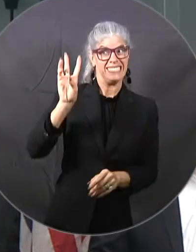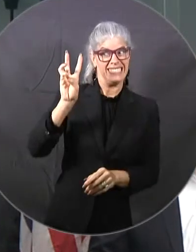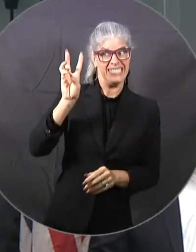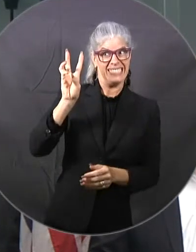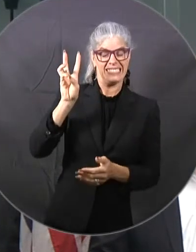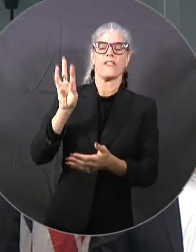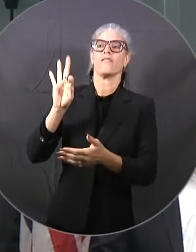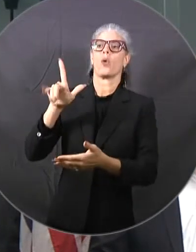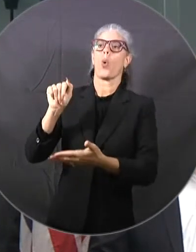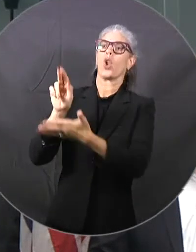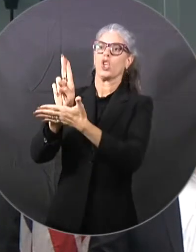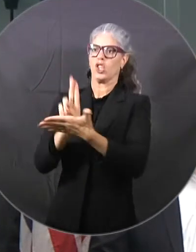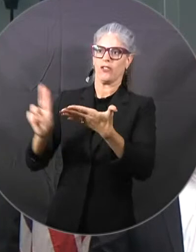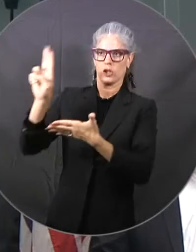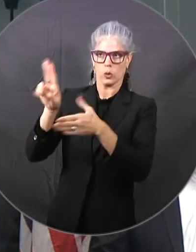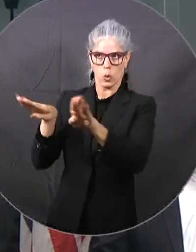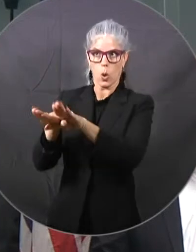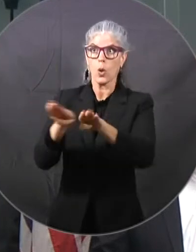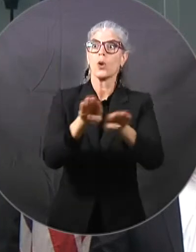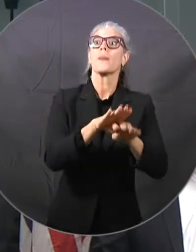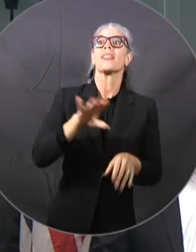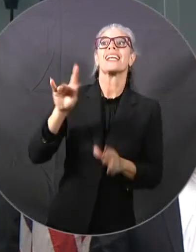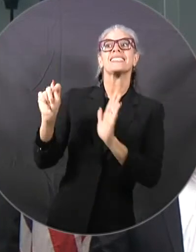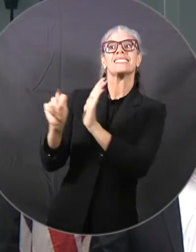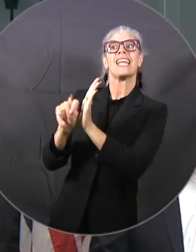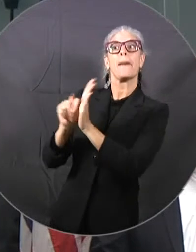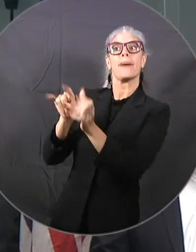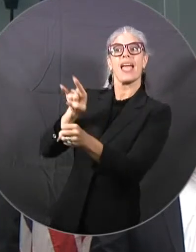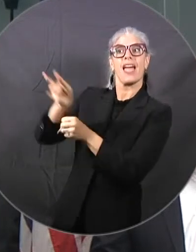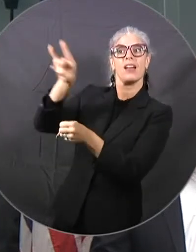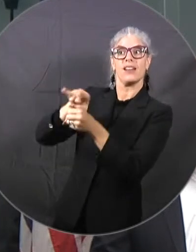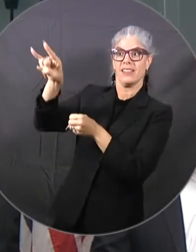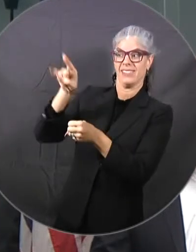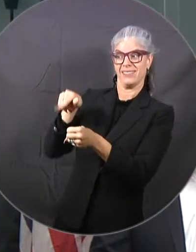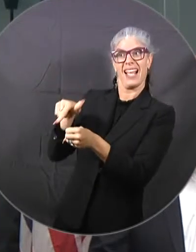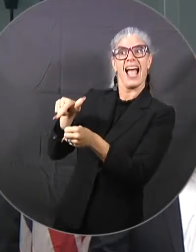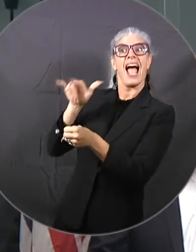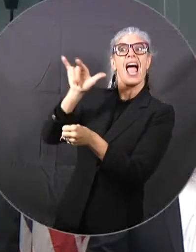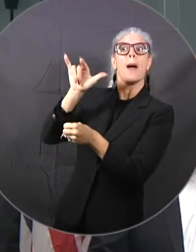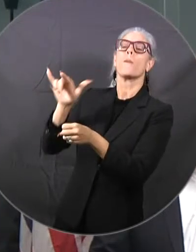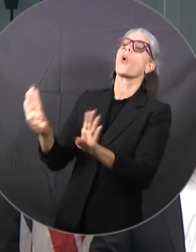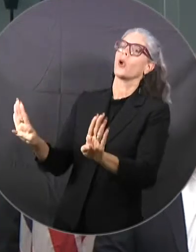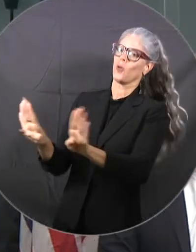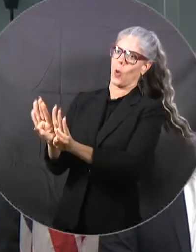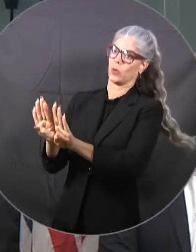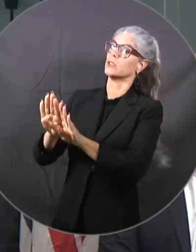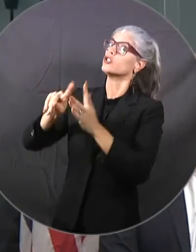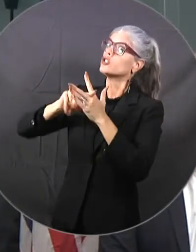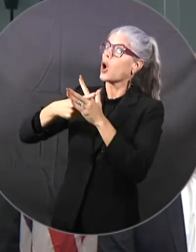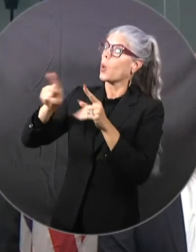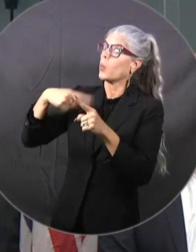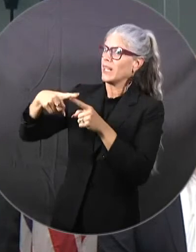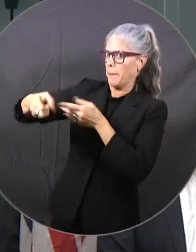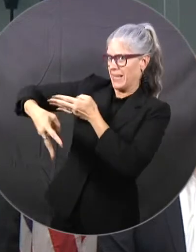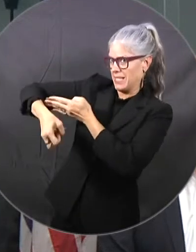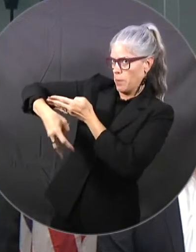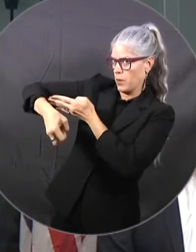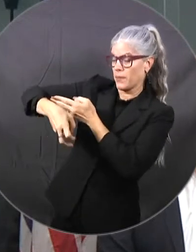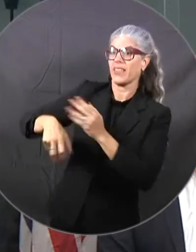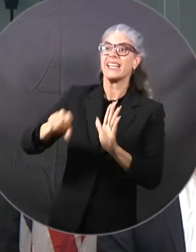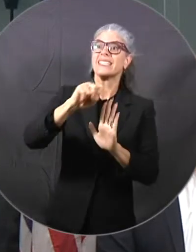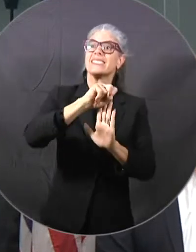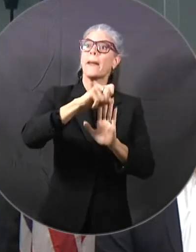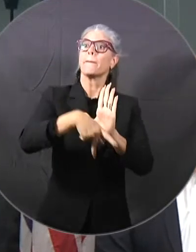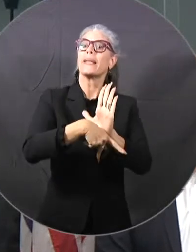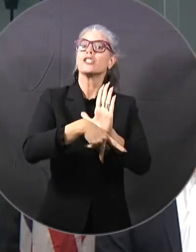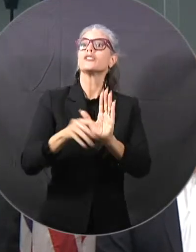Airport will close tonight at midnight, and St. Pete Clearwater International Airport will close at 3 p.m.